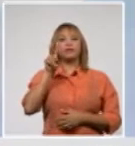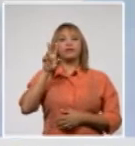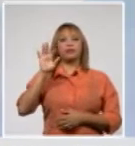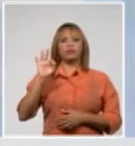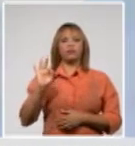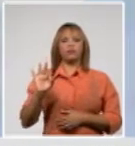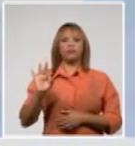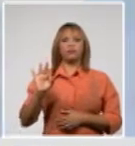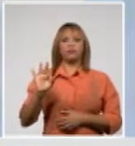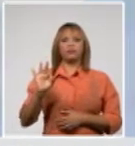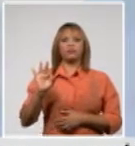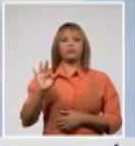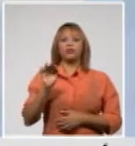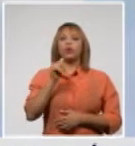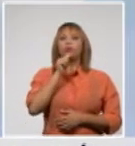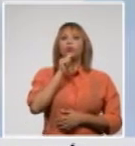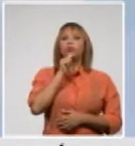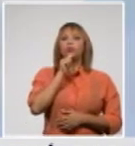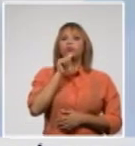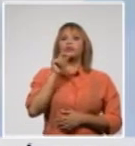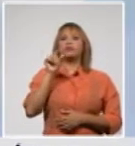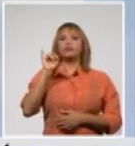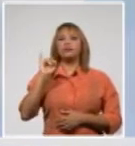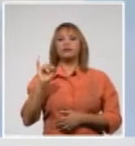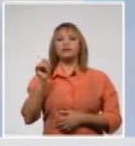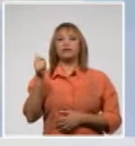1,206 people are hospitalized in Cuba.